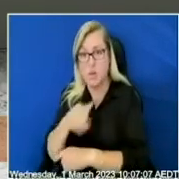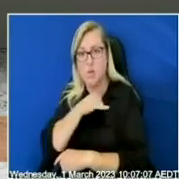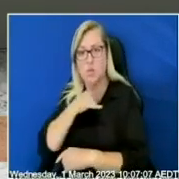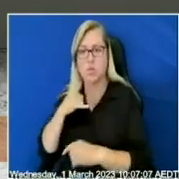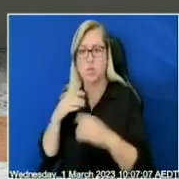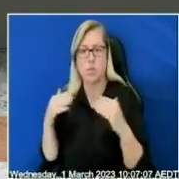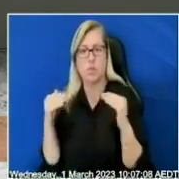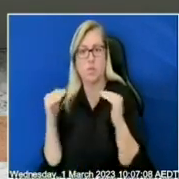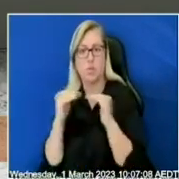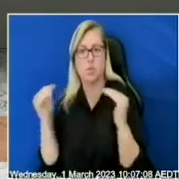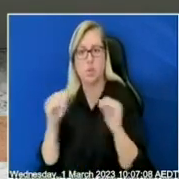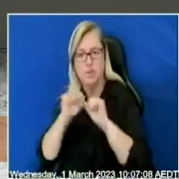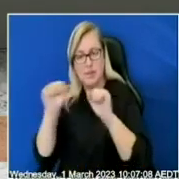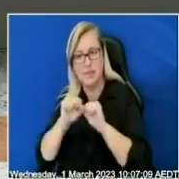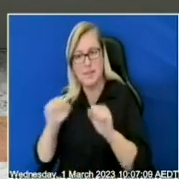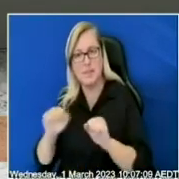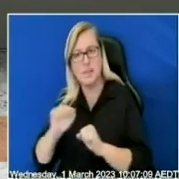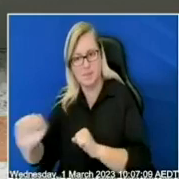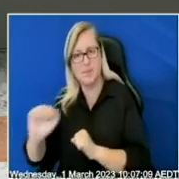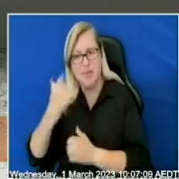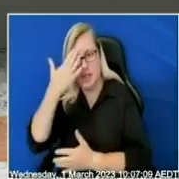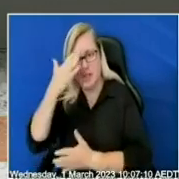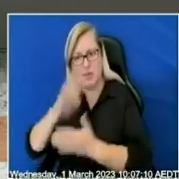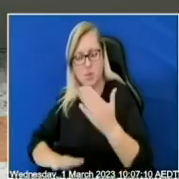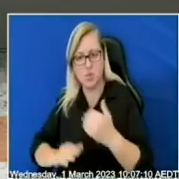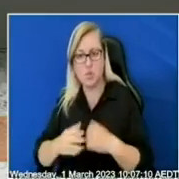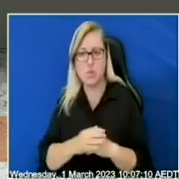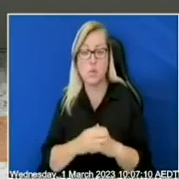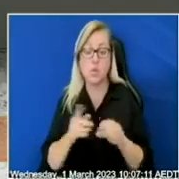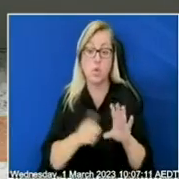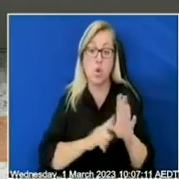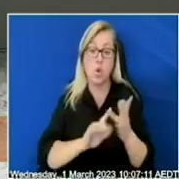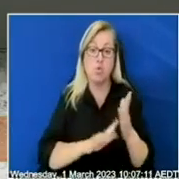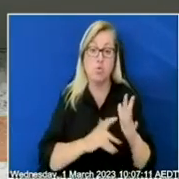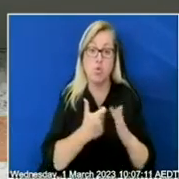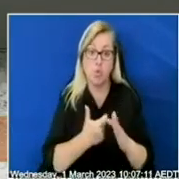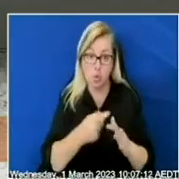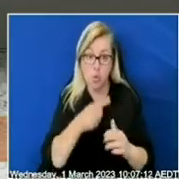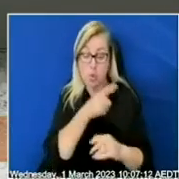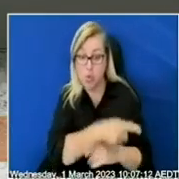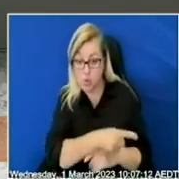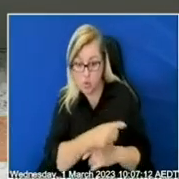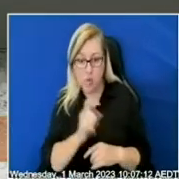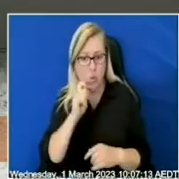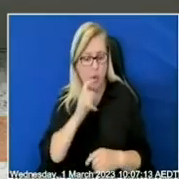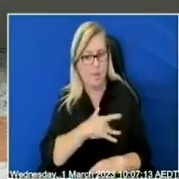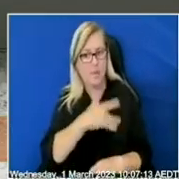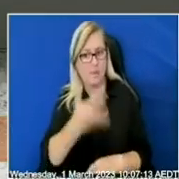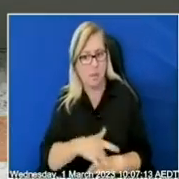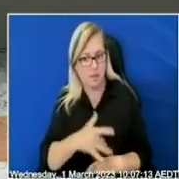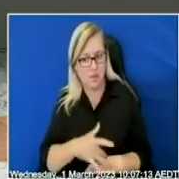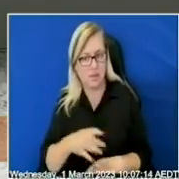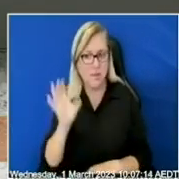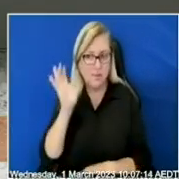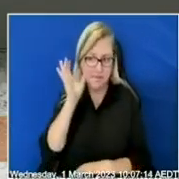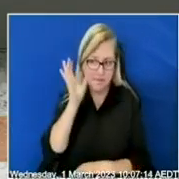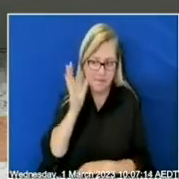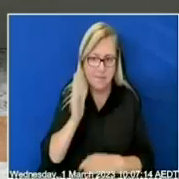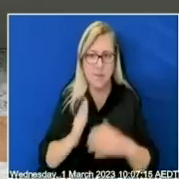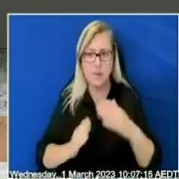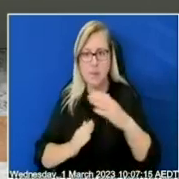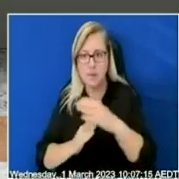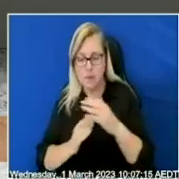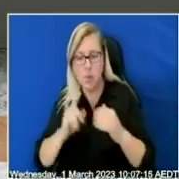Yoorrook will be taking the evidence sensitively, with breaks as needed, and social and emotional wellbeing supports on